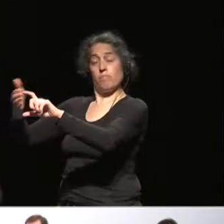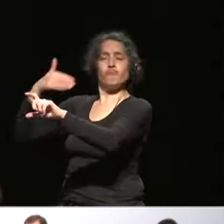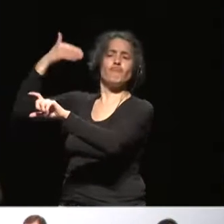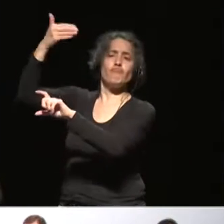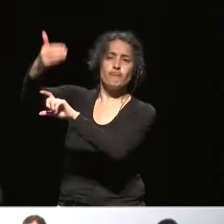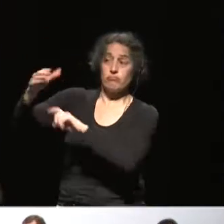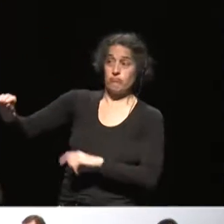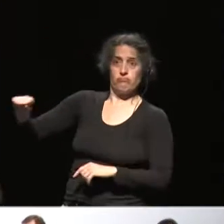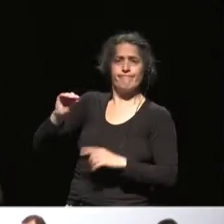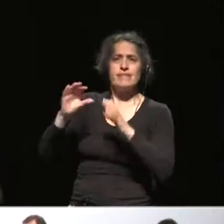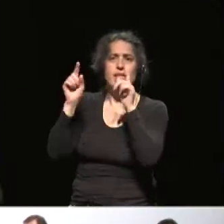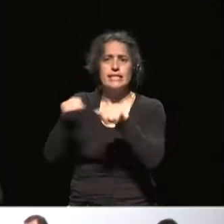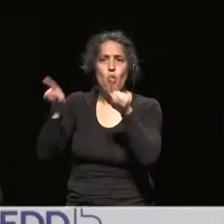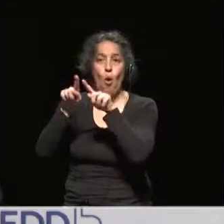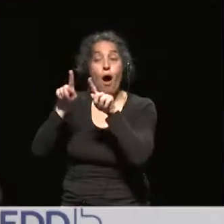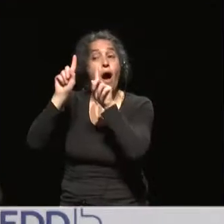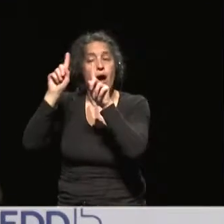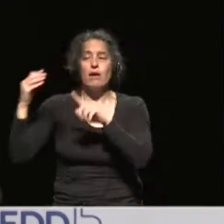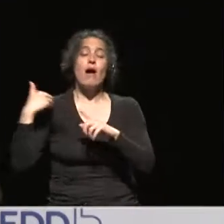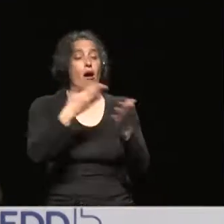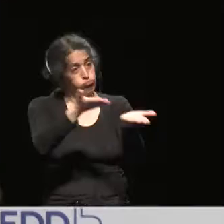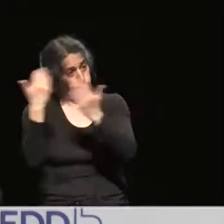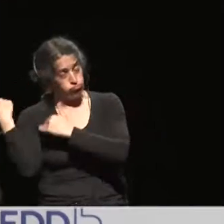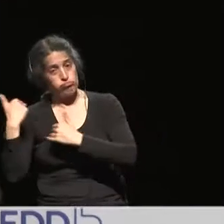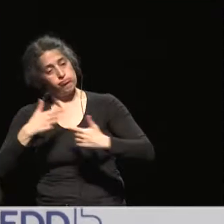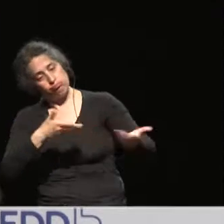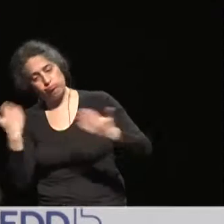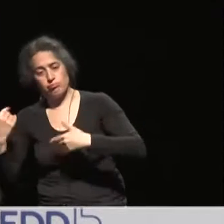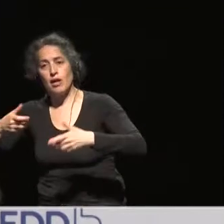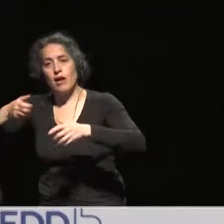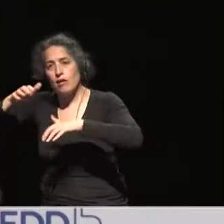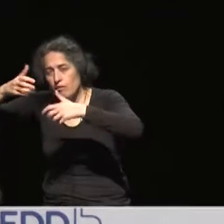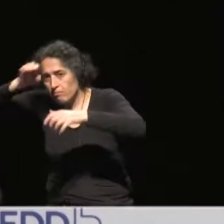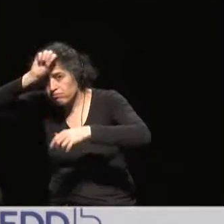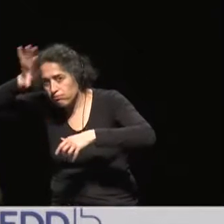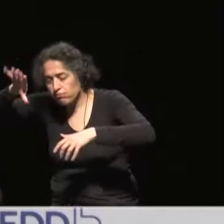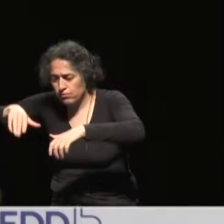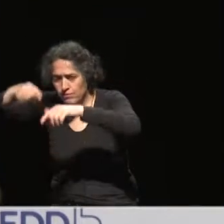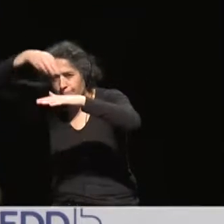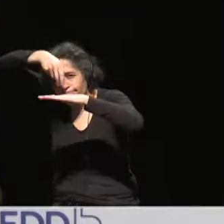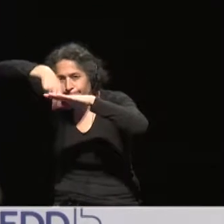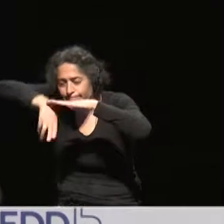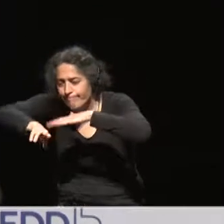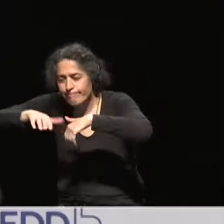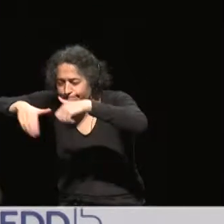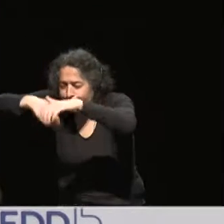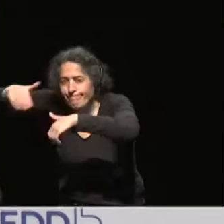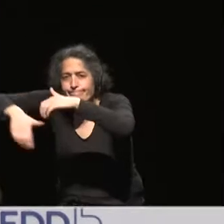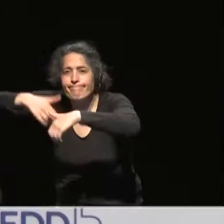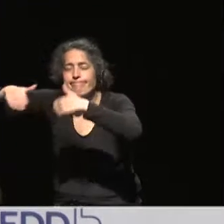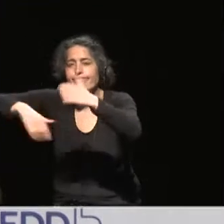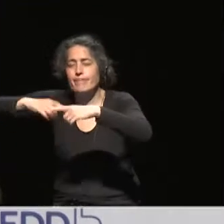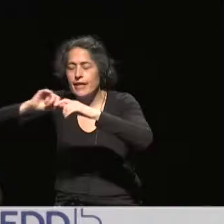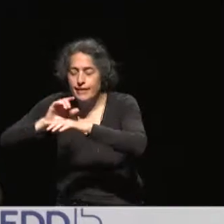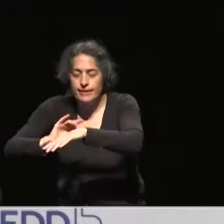terms for this? It's someone who gives, someone who receives in exchange. If you could put this all